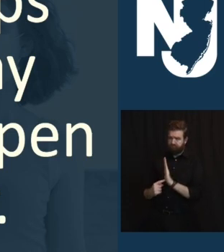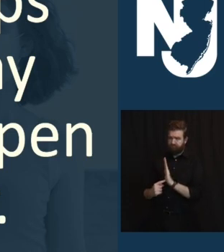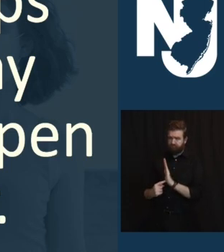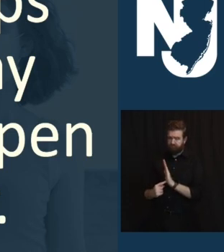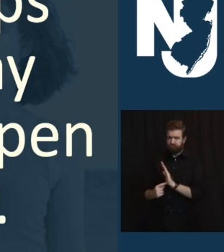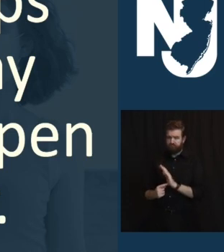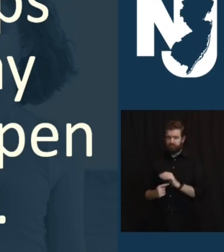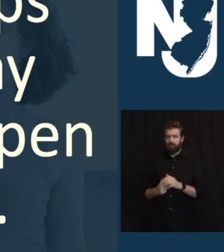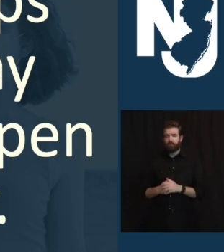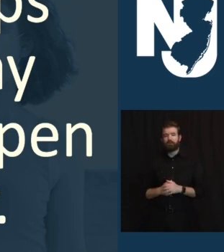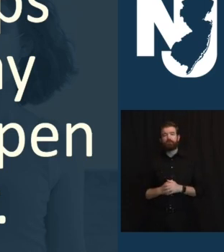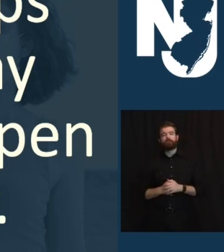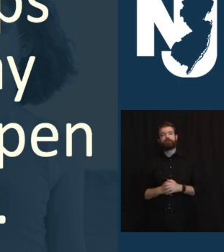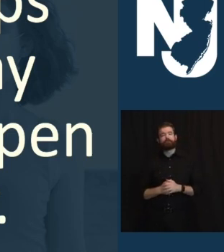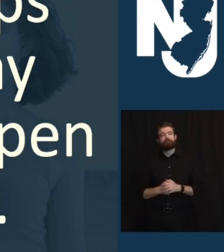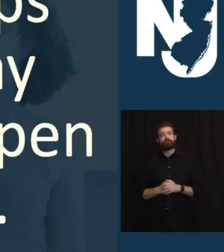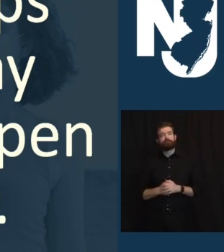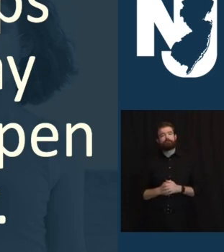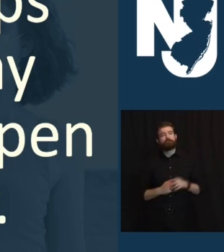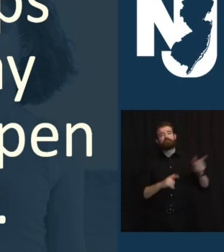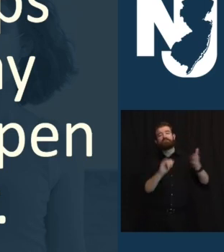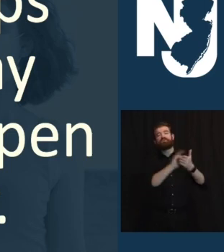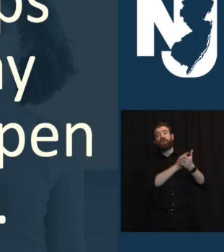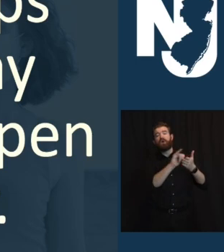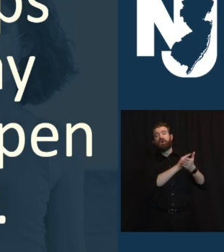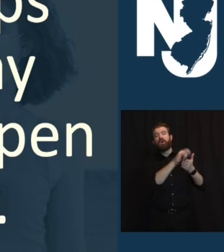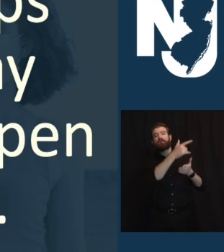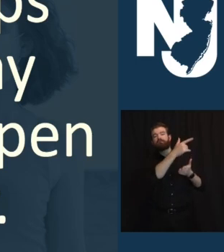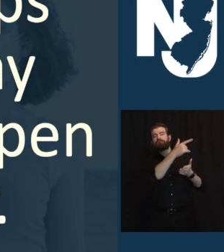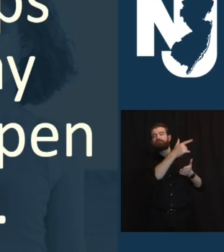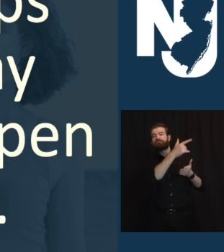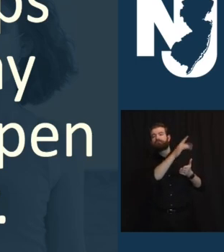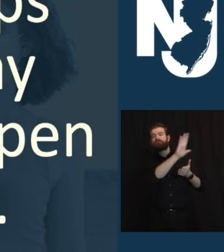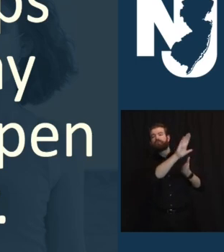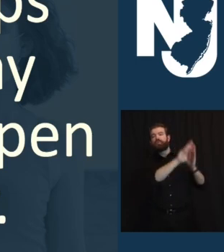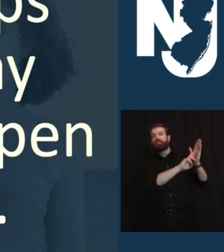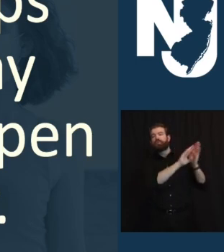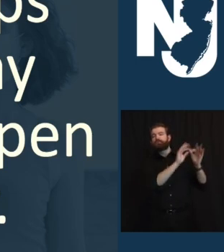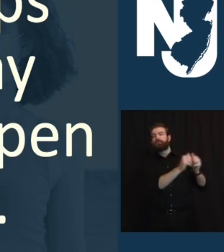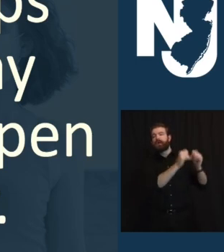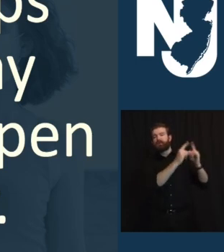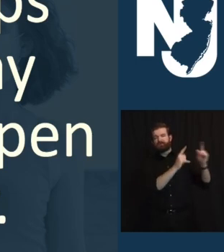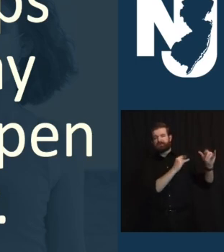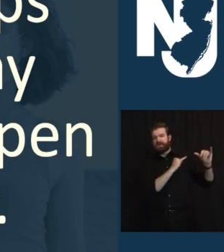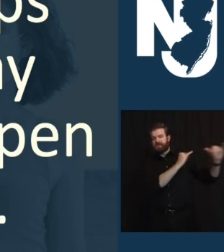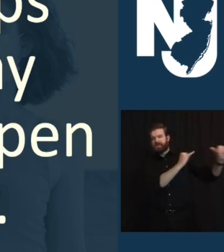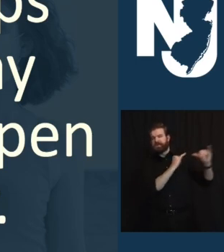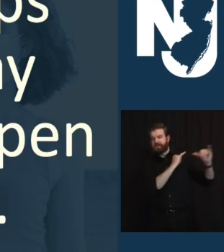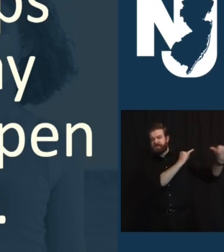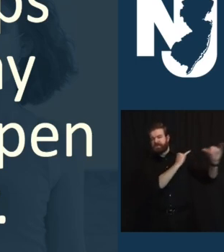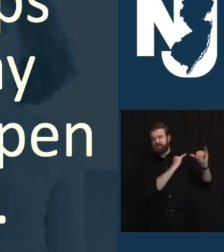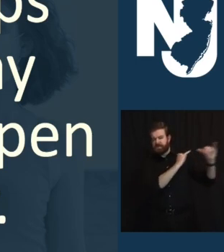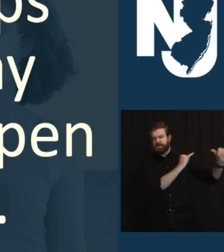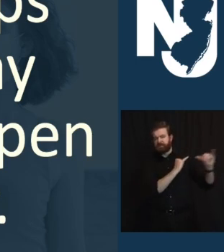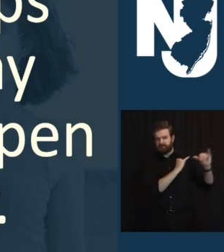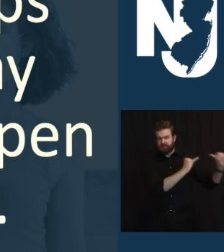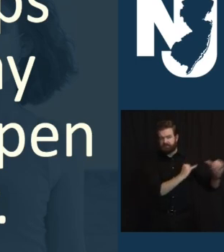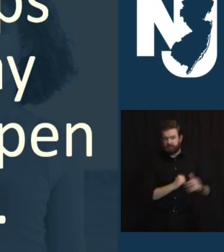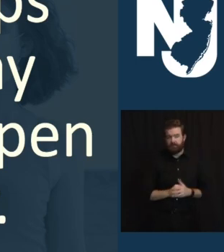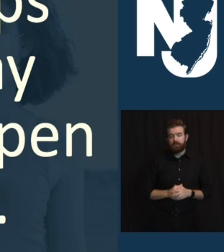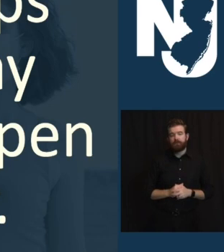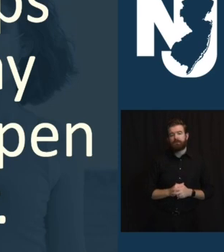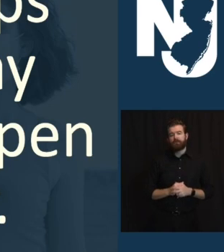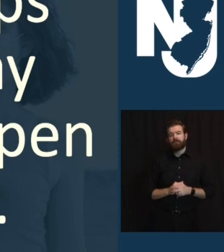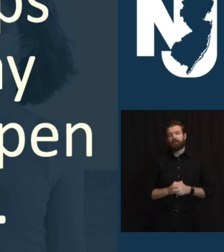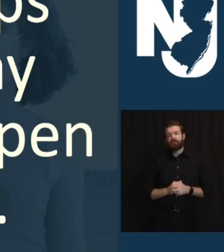some commonality a lot of commonality, in fact, with New York State and probably with other neighbors. Again, we are pleased, I know I speak